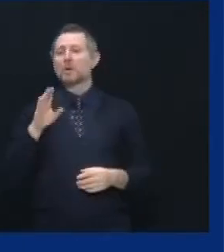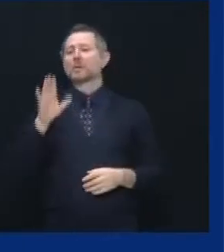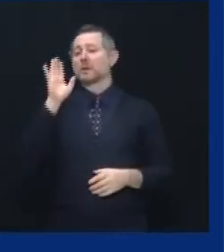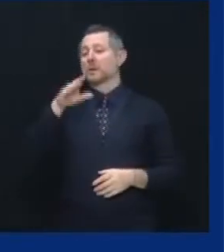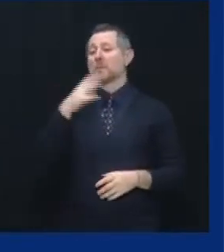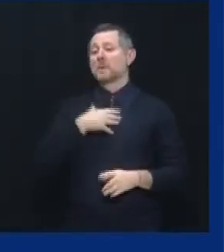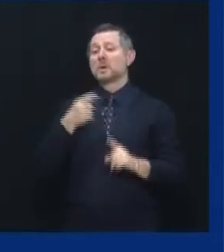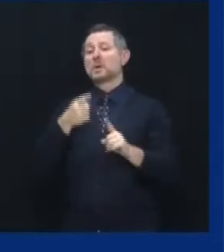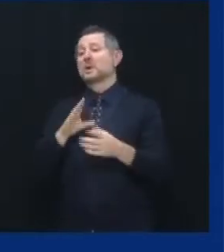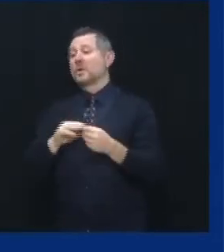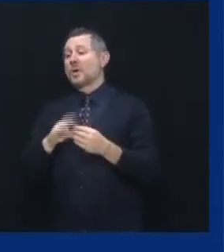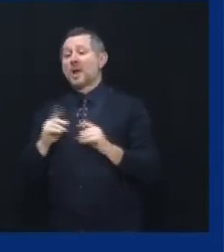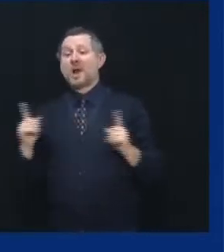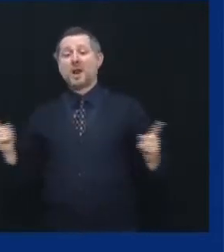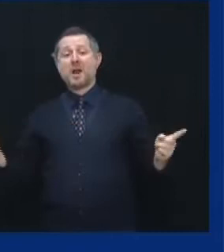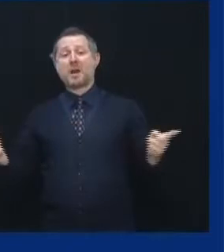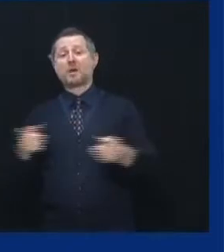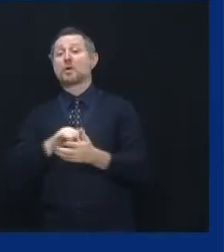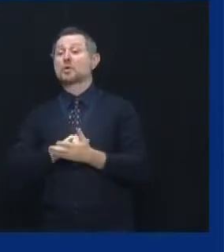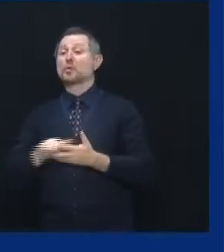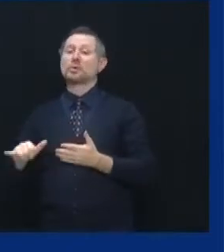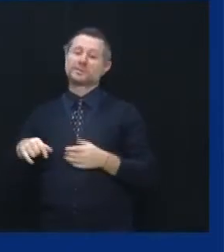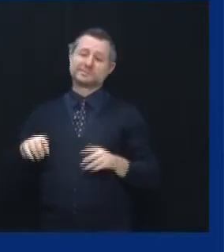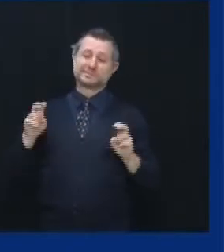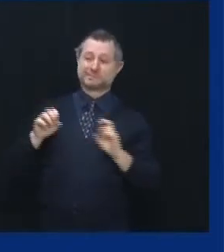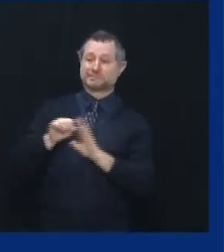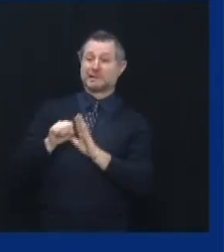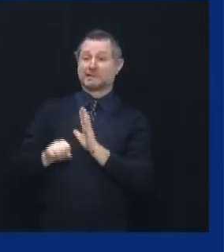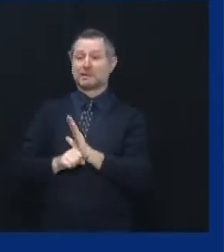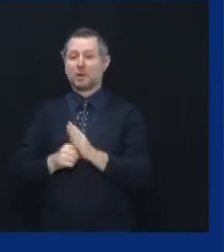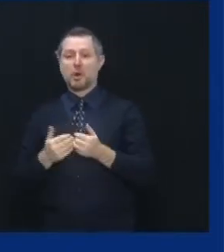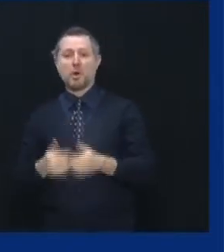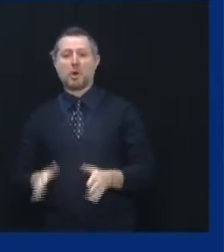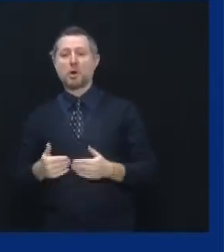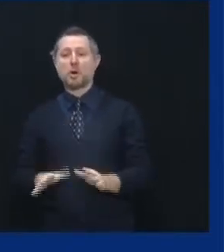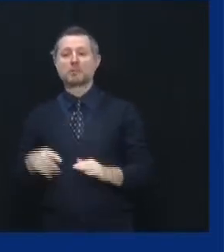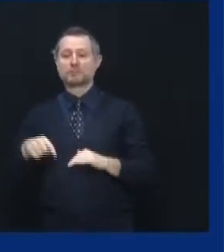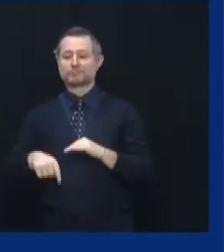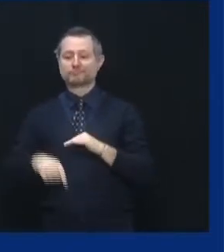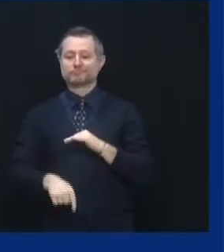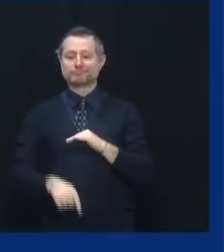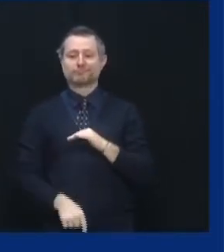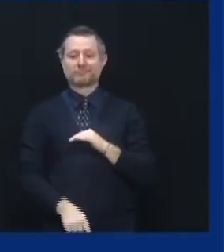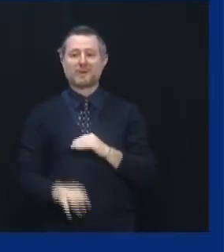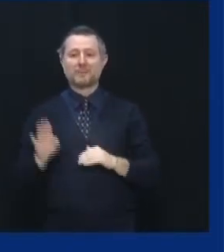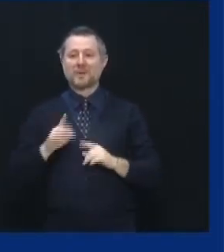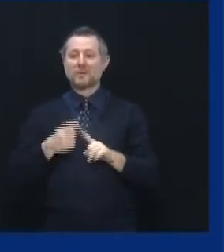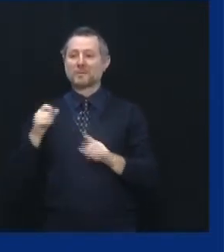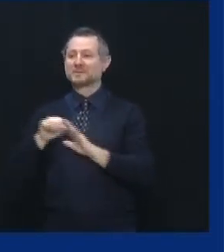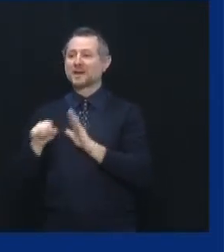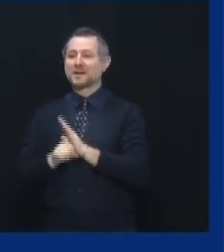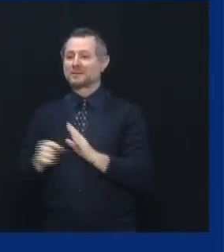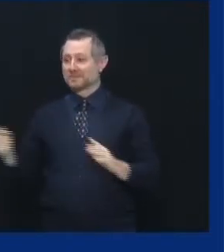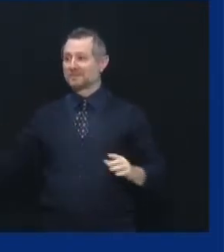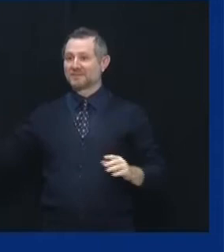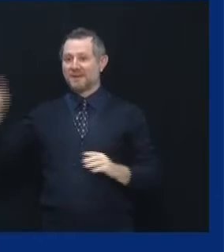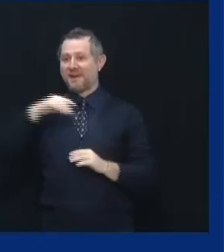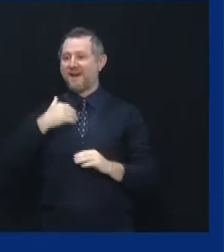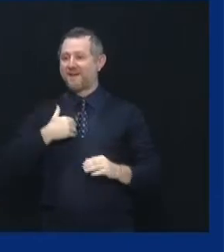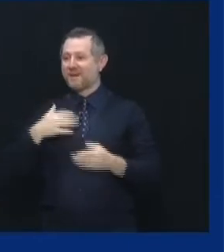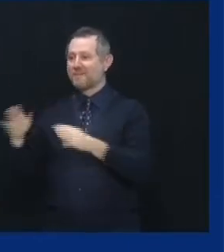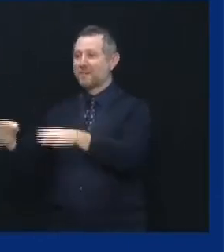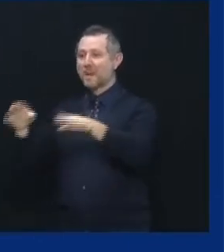out there has been that the state is losing billions of dollars to other states to sports betting. But the reality is